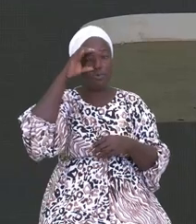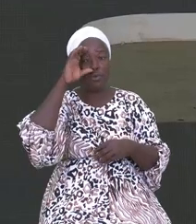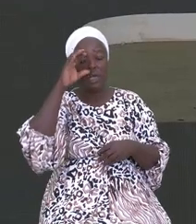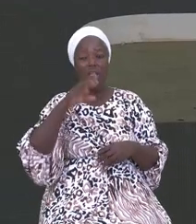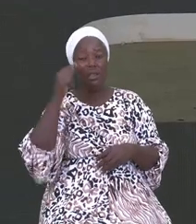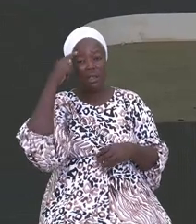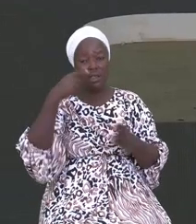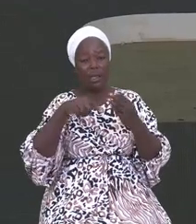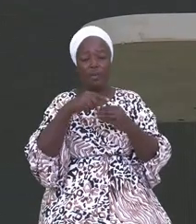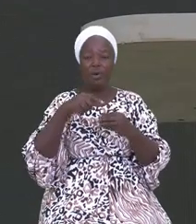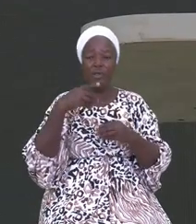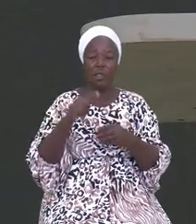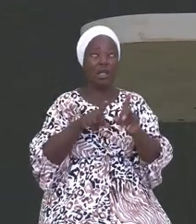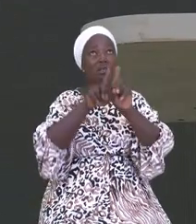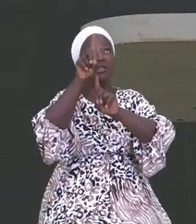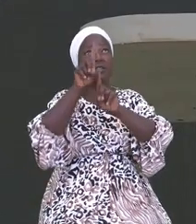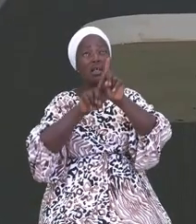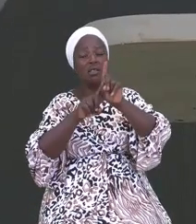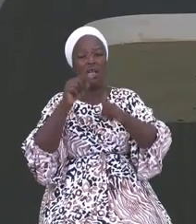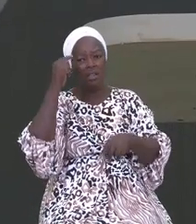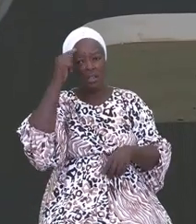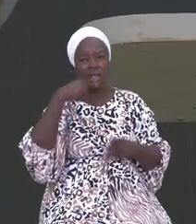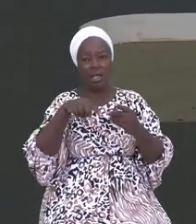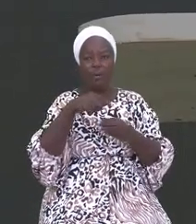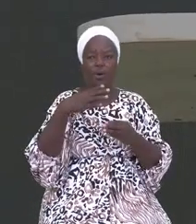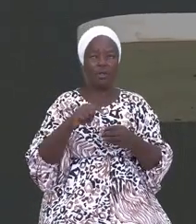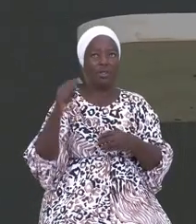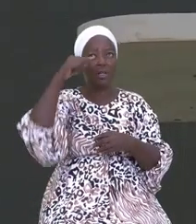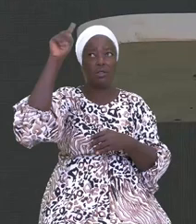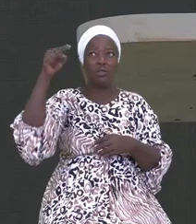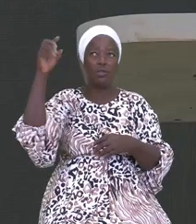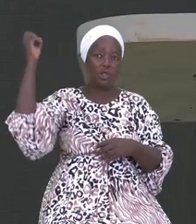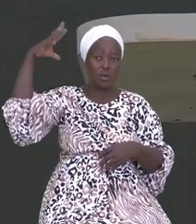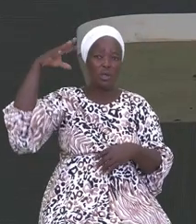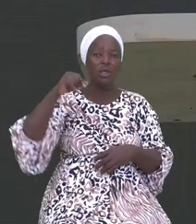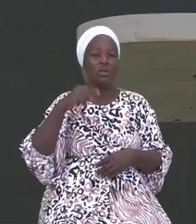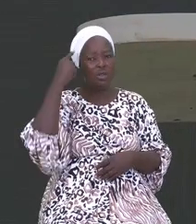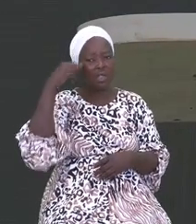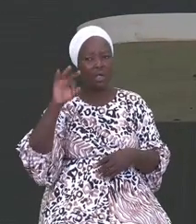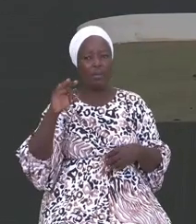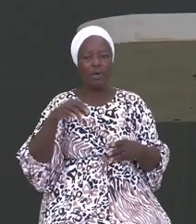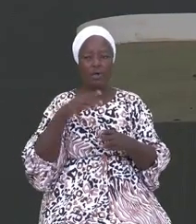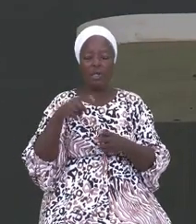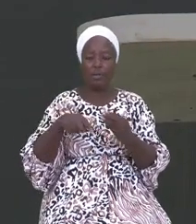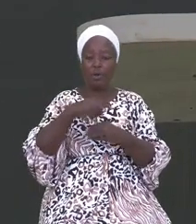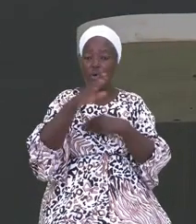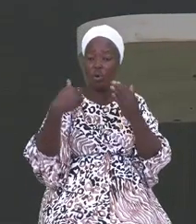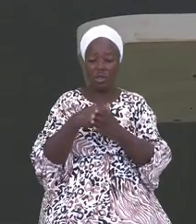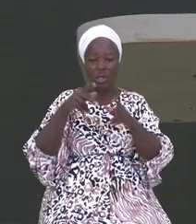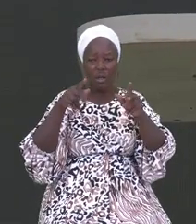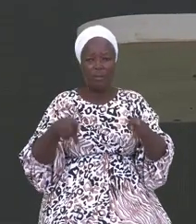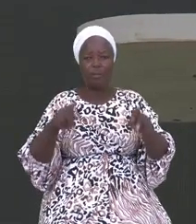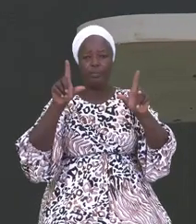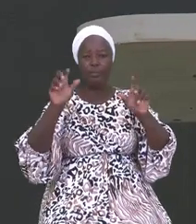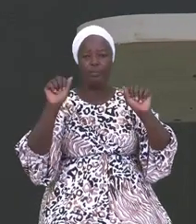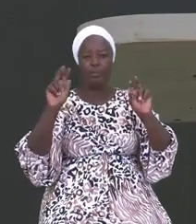think about the stars, and think about the sun, and think about all the planets, think about all the